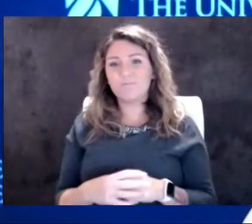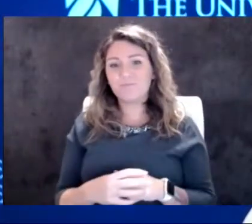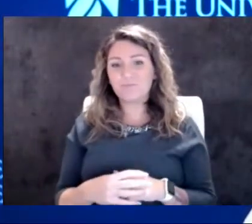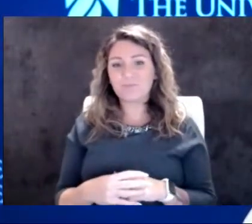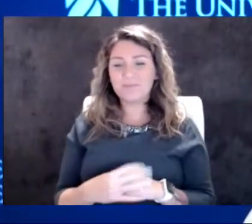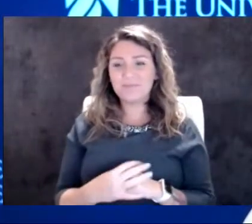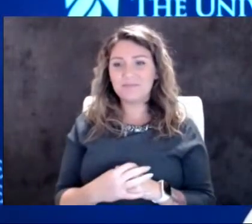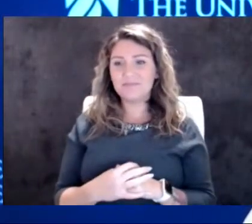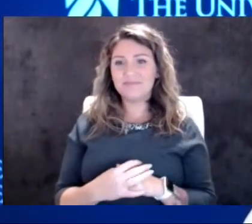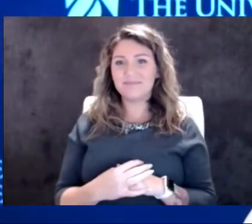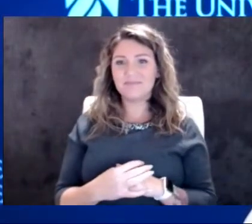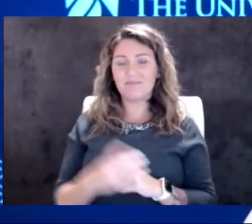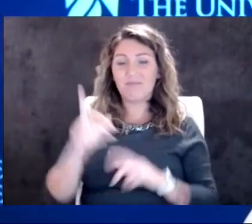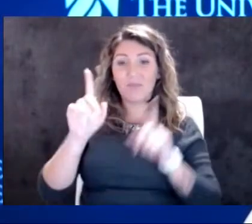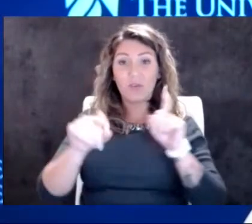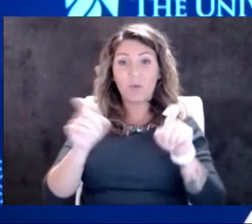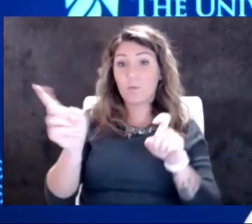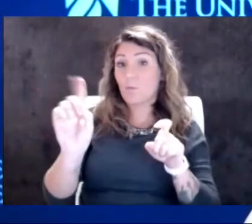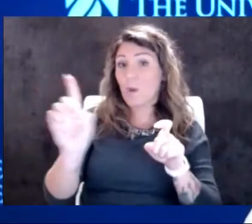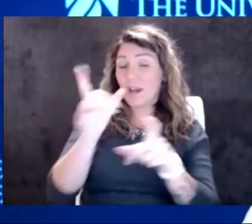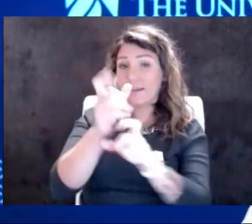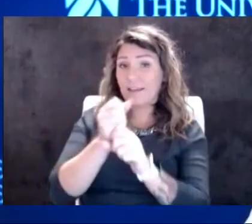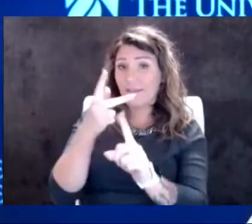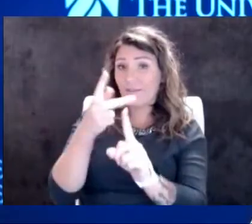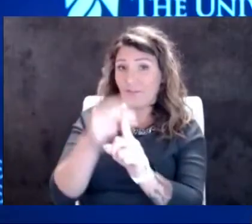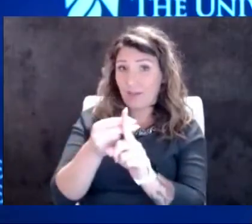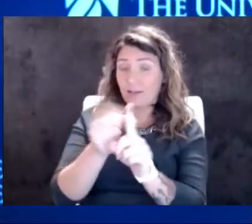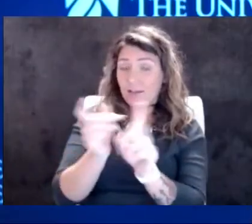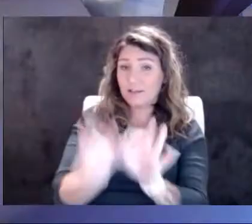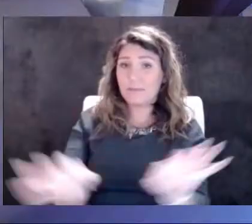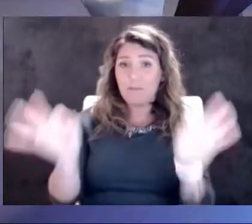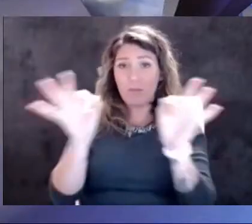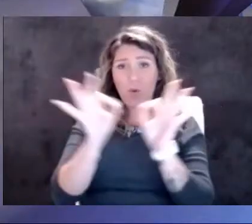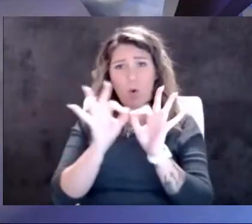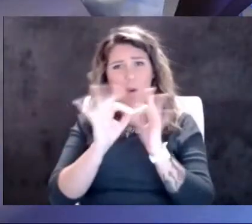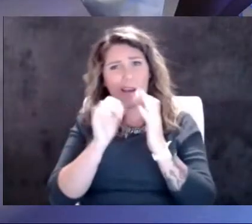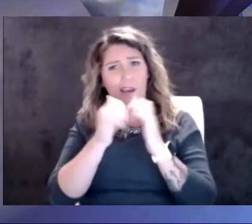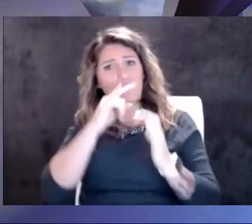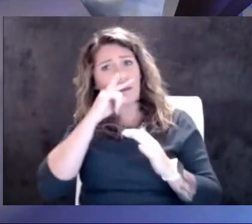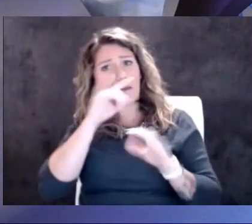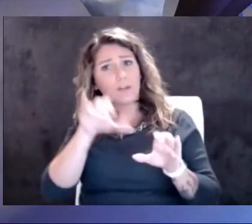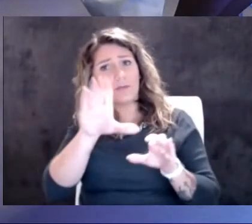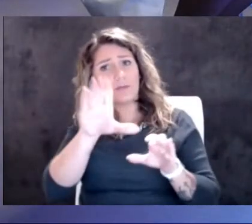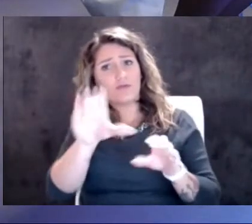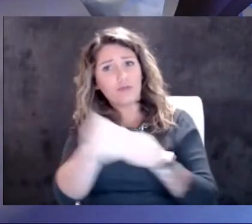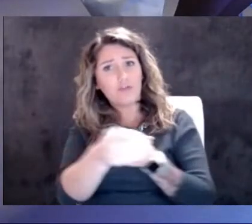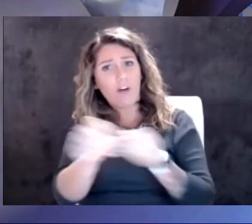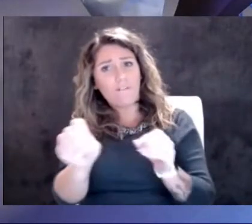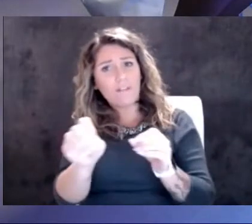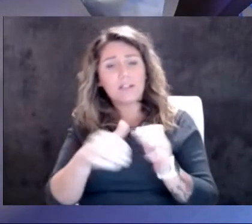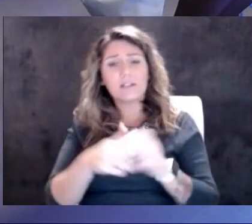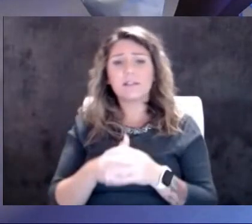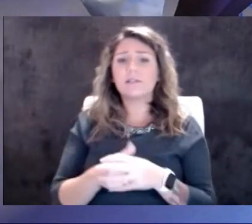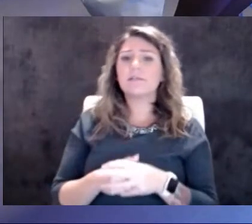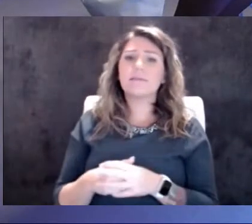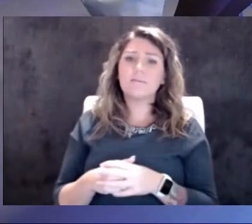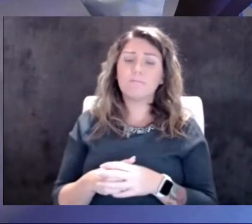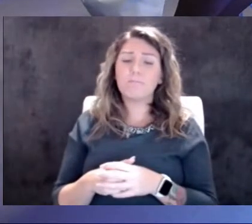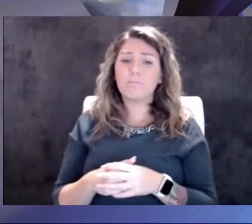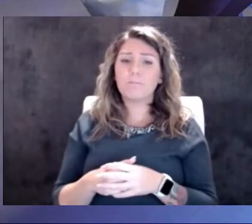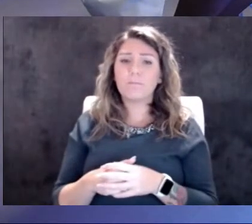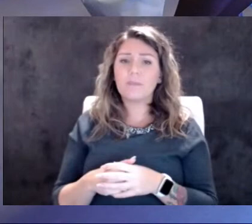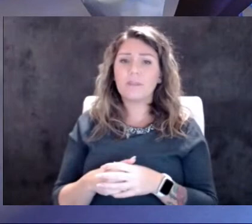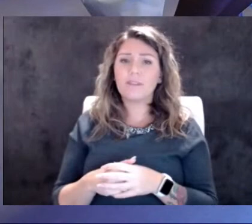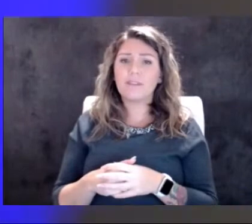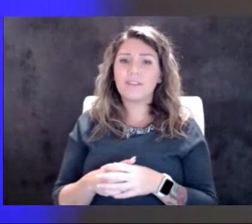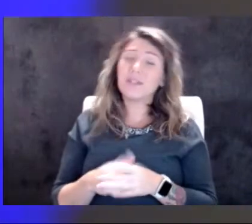This question about where to get the vaccination is important. How do kids seem to do in your office usually when you? Yeah, I think, we have varied